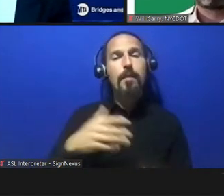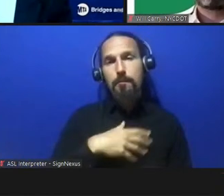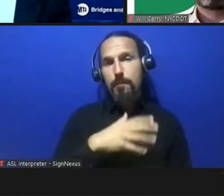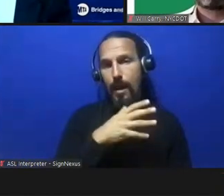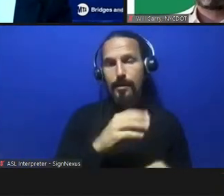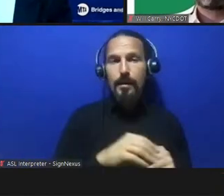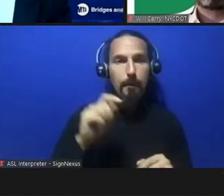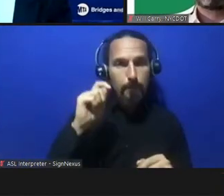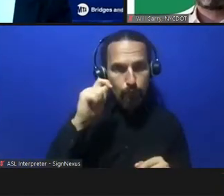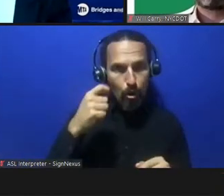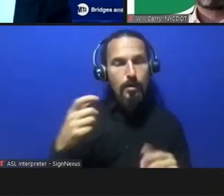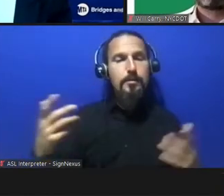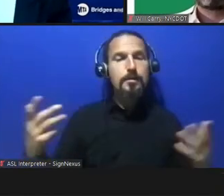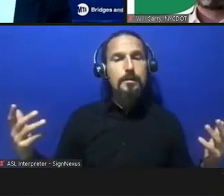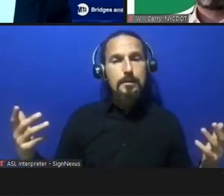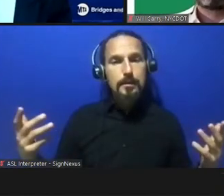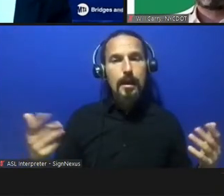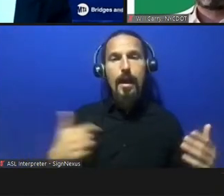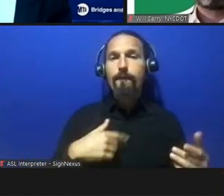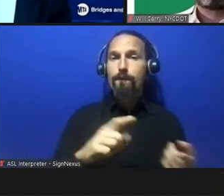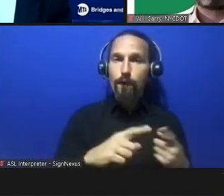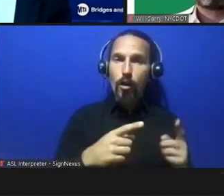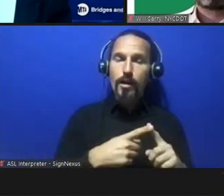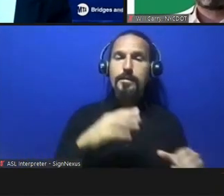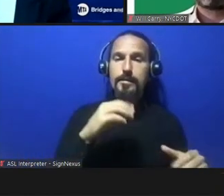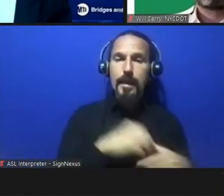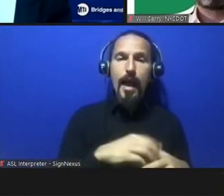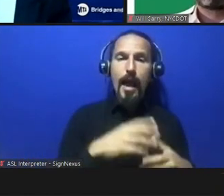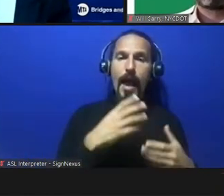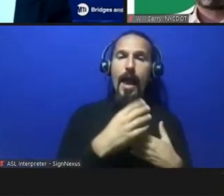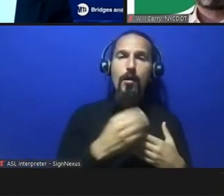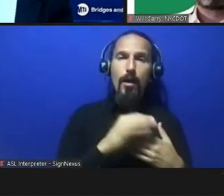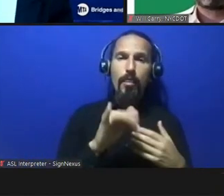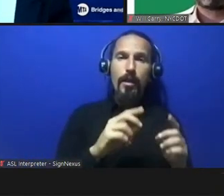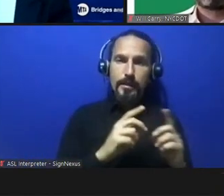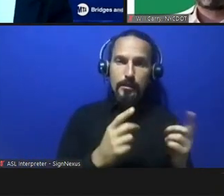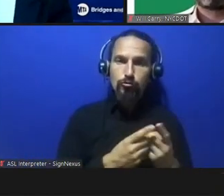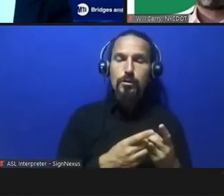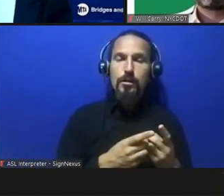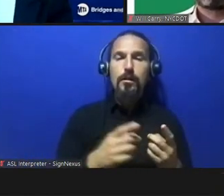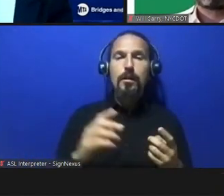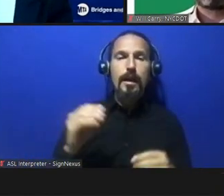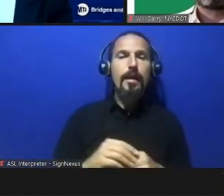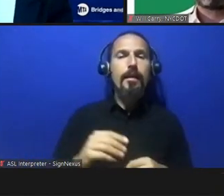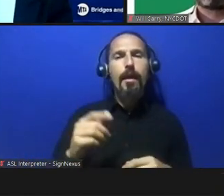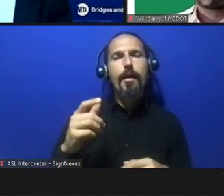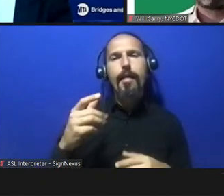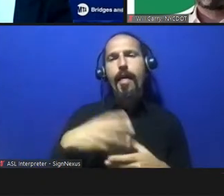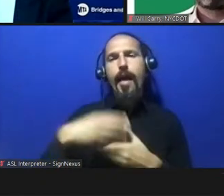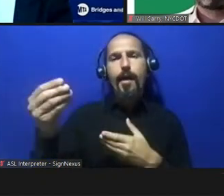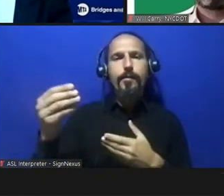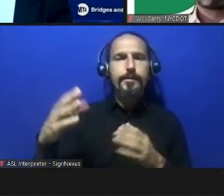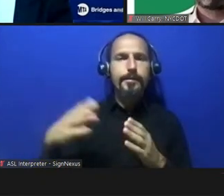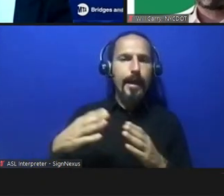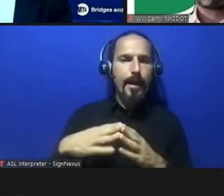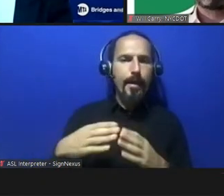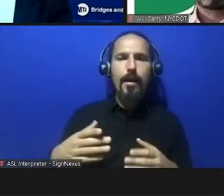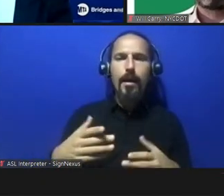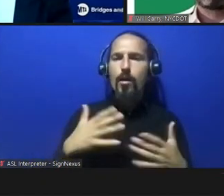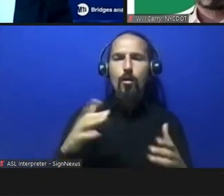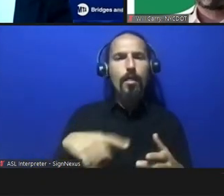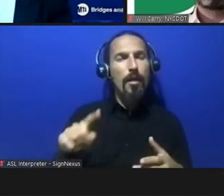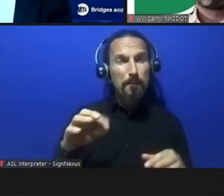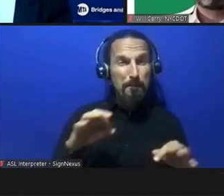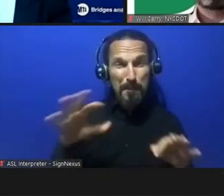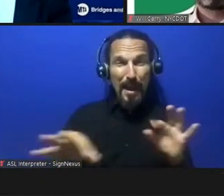the bronx i have friends in outside the district uh in the suburbs and i don't want them to have to pay a